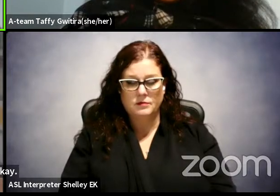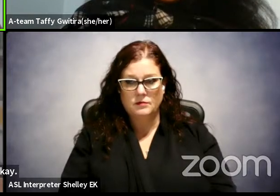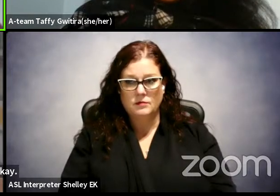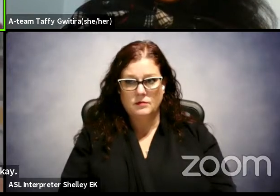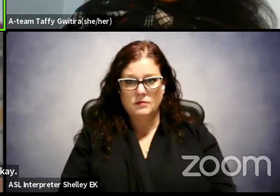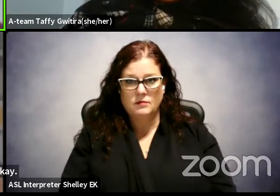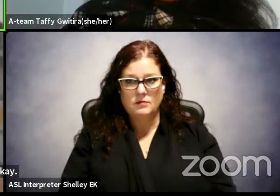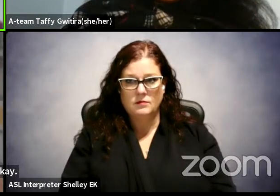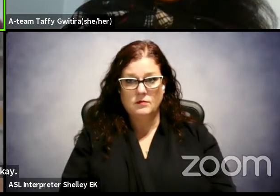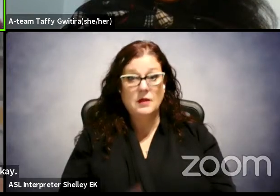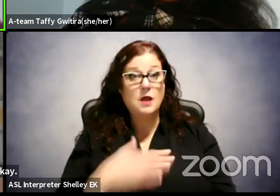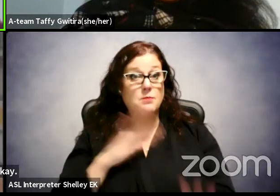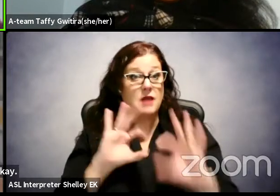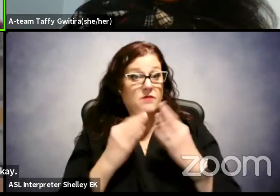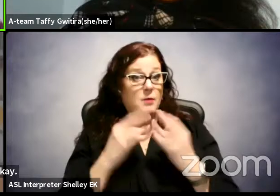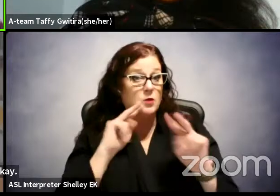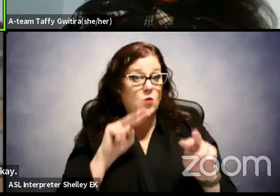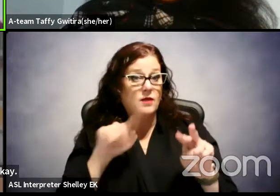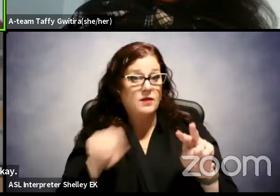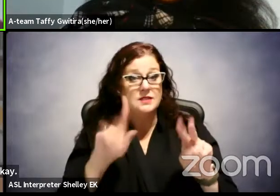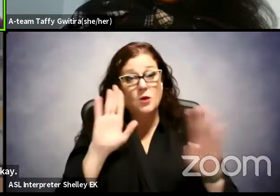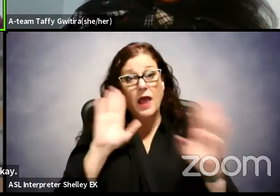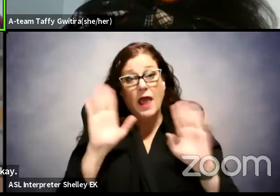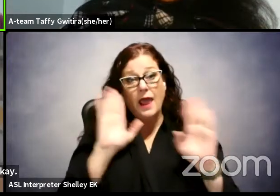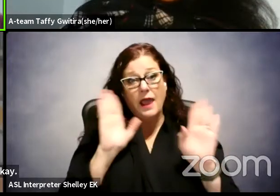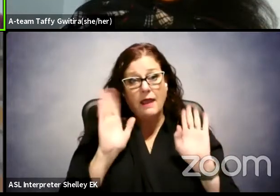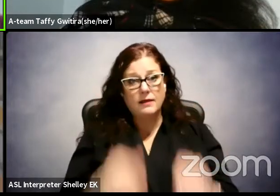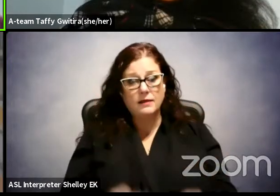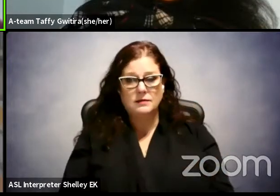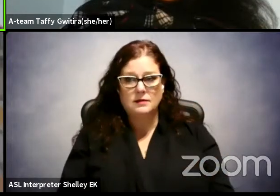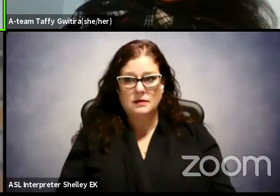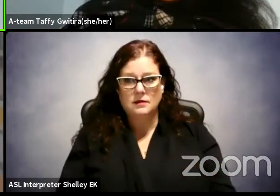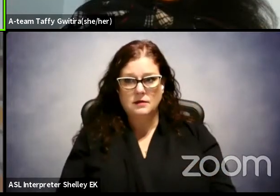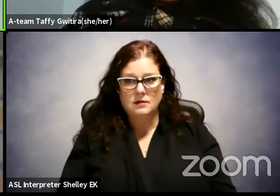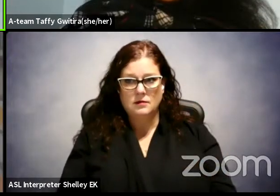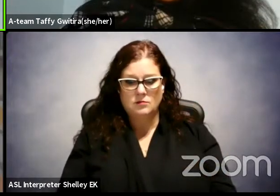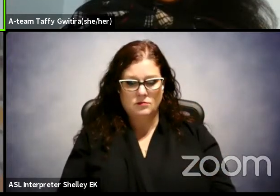My family's watching this, so hey.